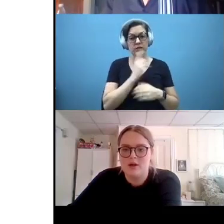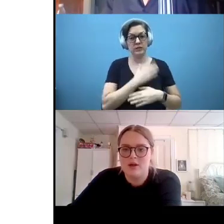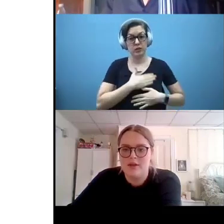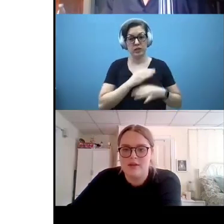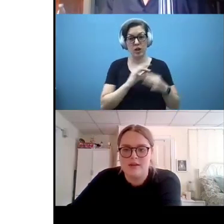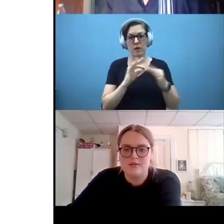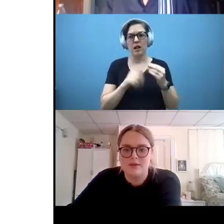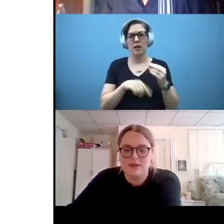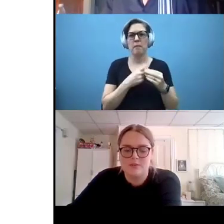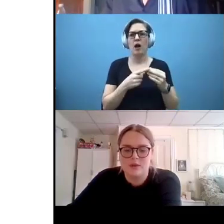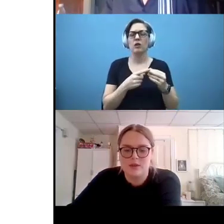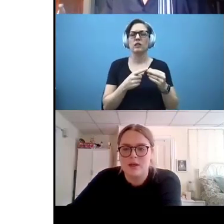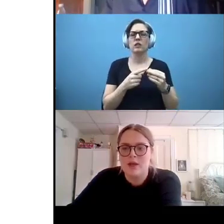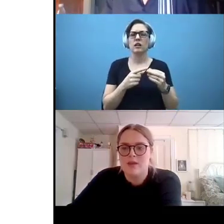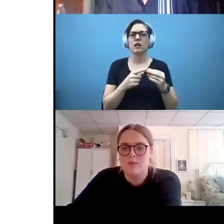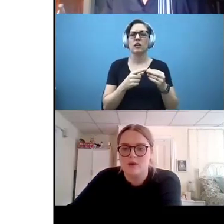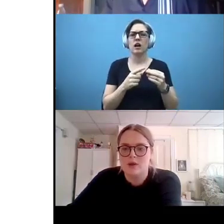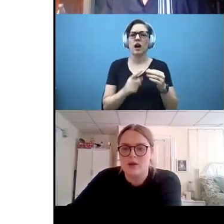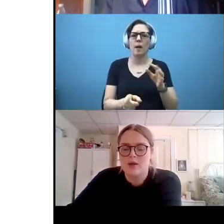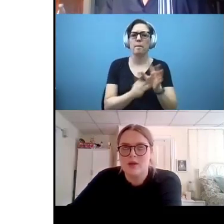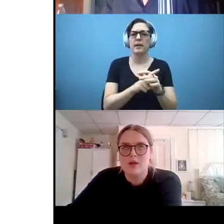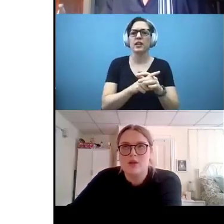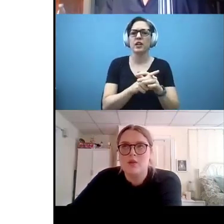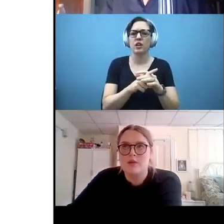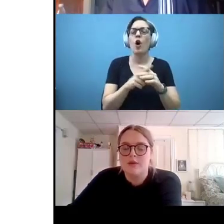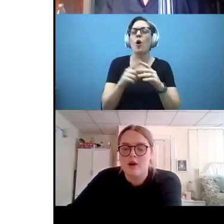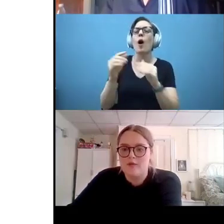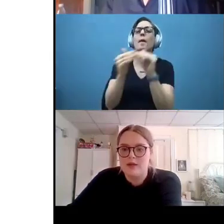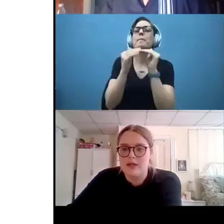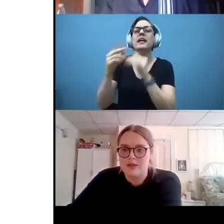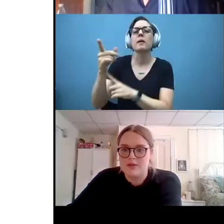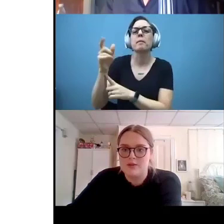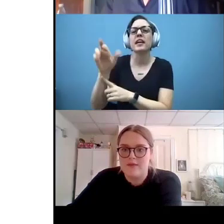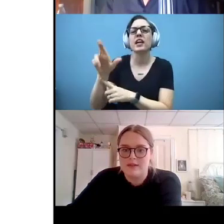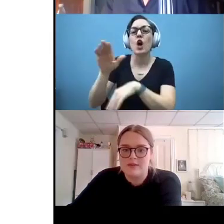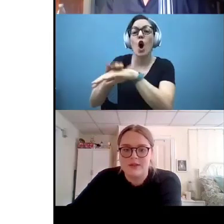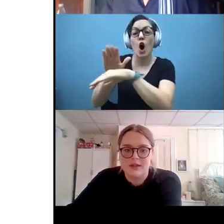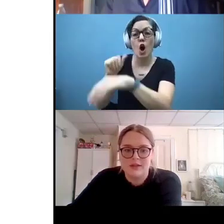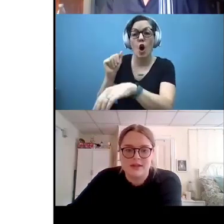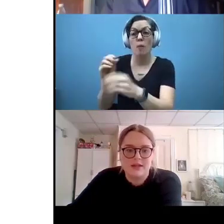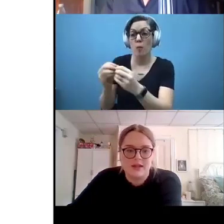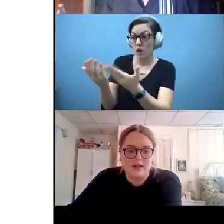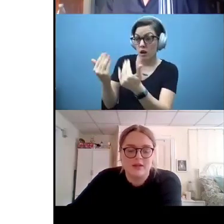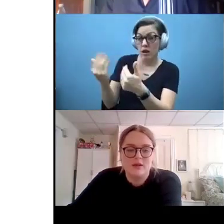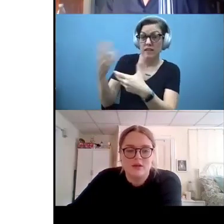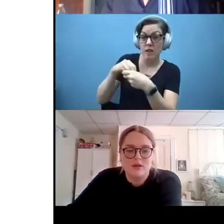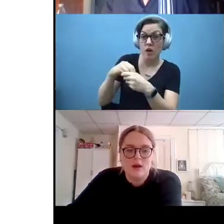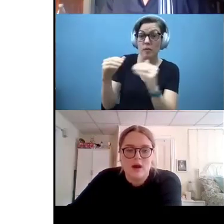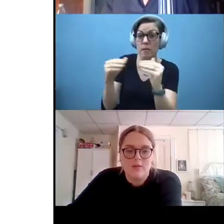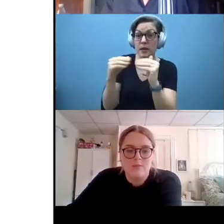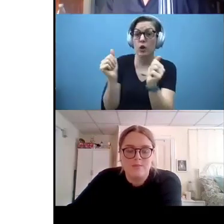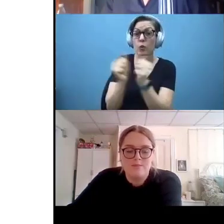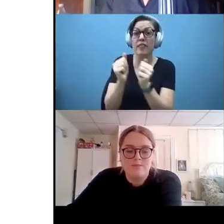peer on call. I think that's really important. The more you involve peers who have experience, I think